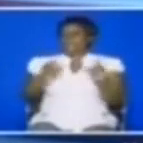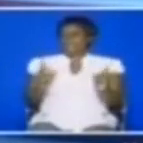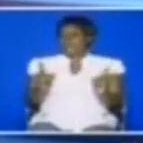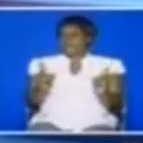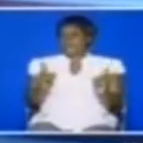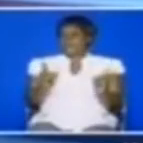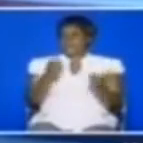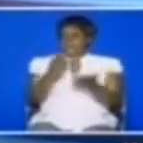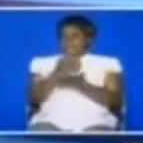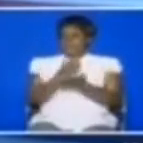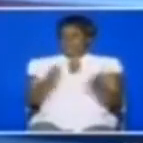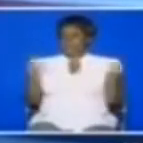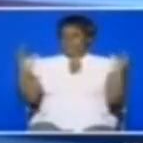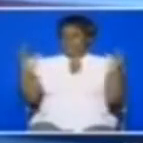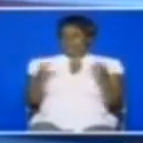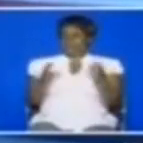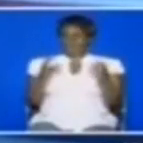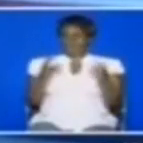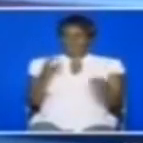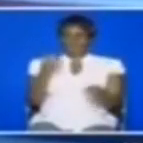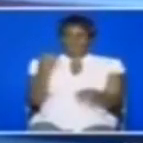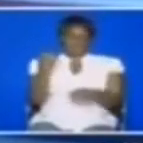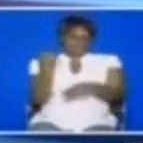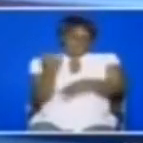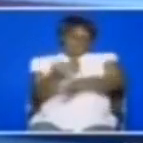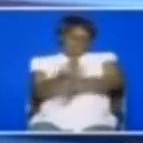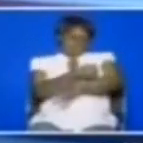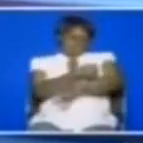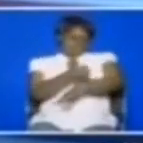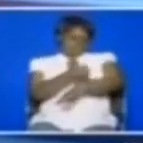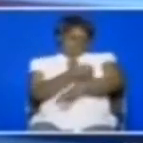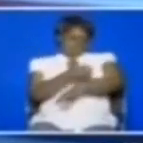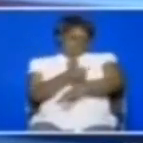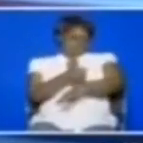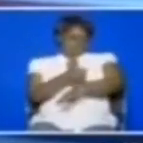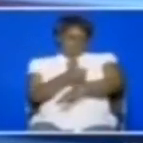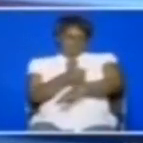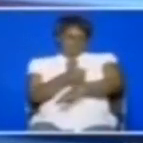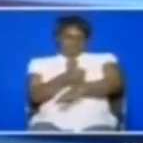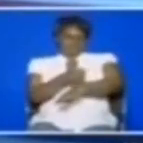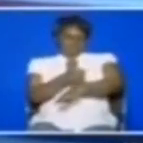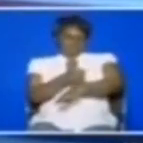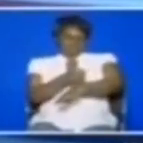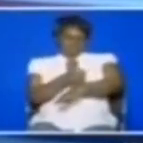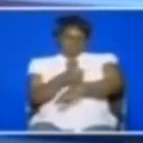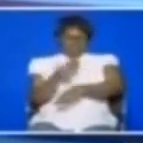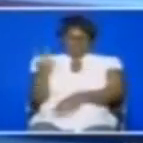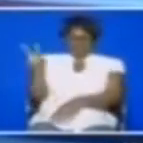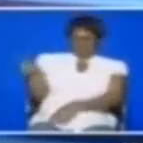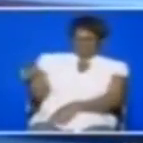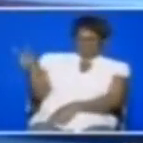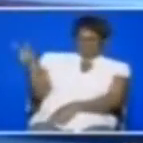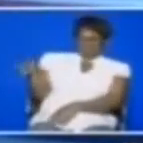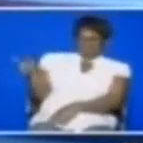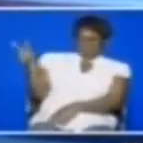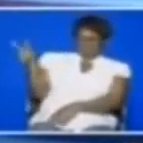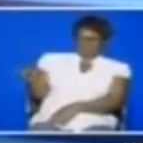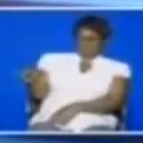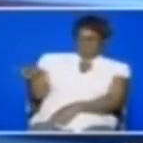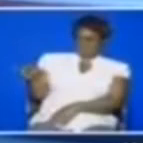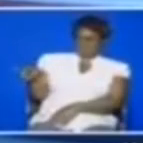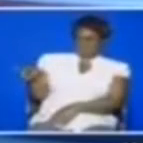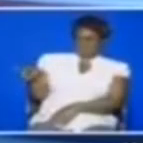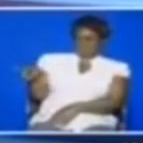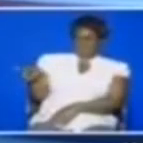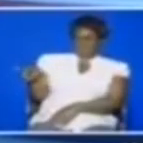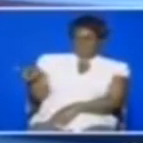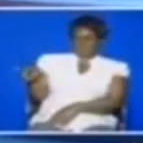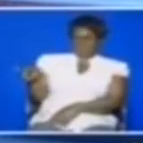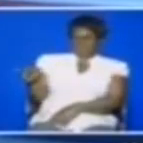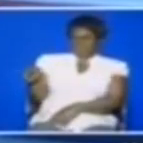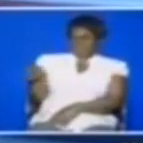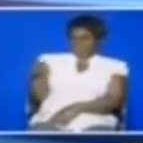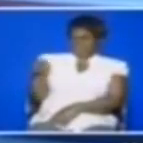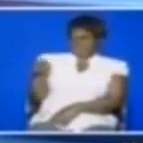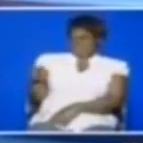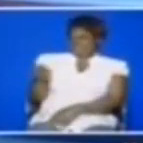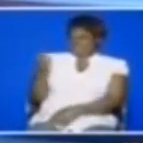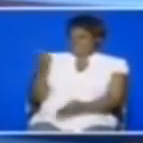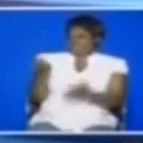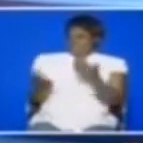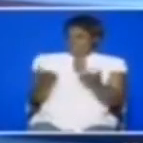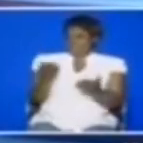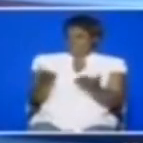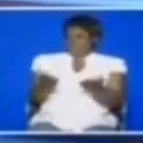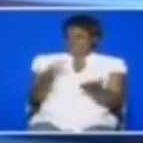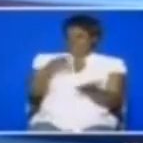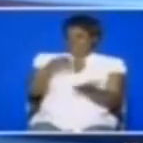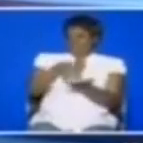in some communities, tattoos are still something that would attract a frown and best reservation. While this may be